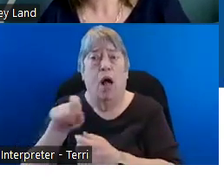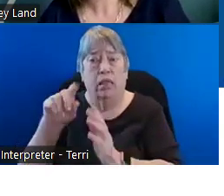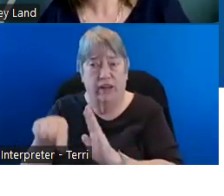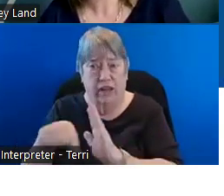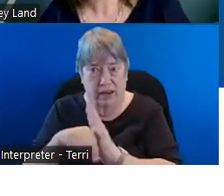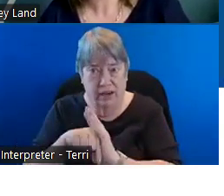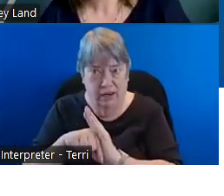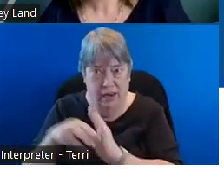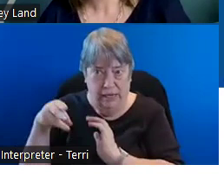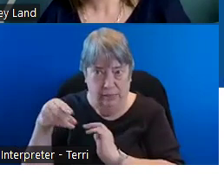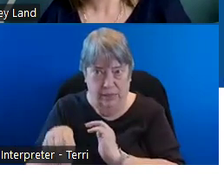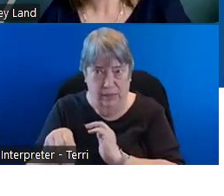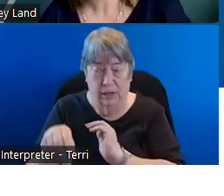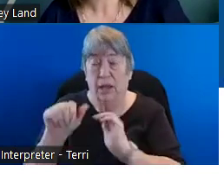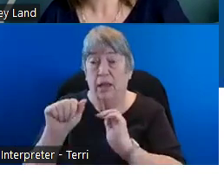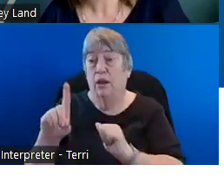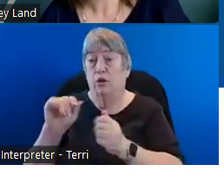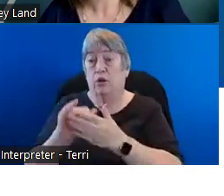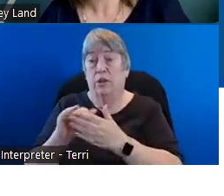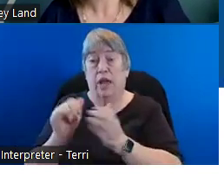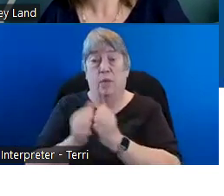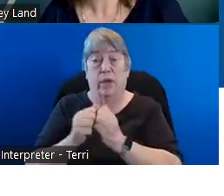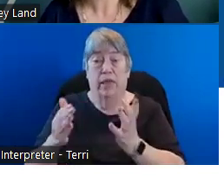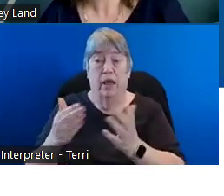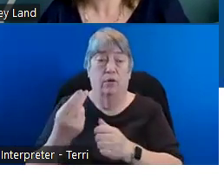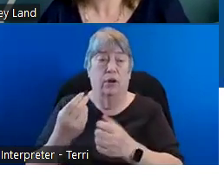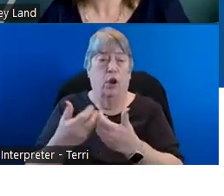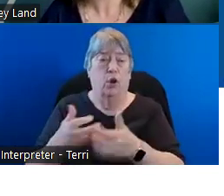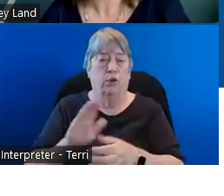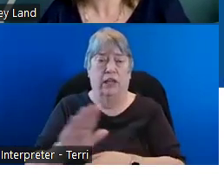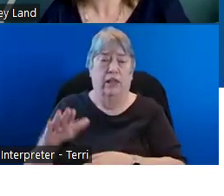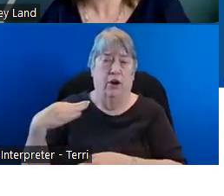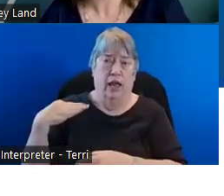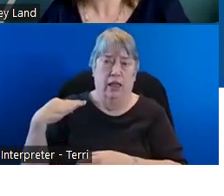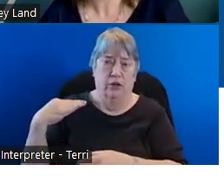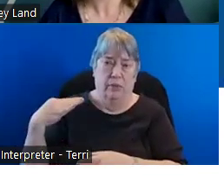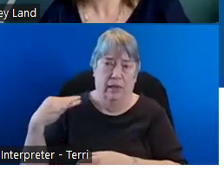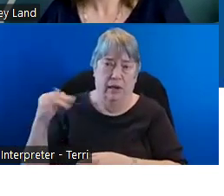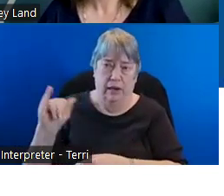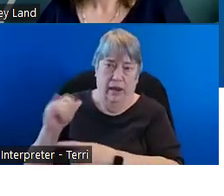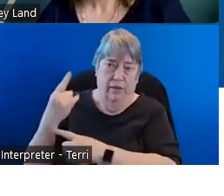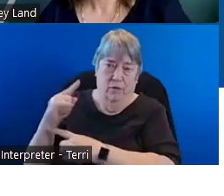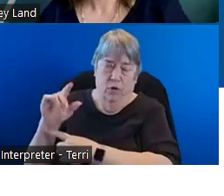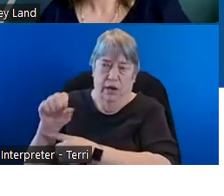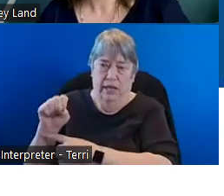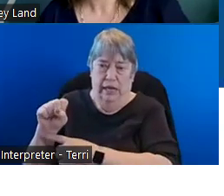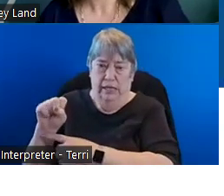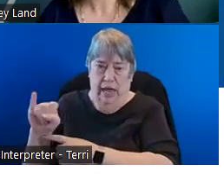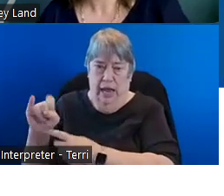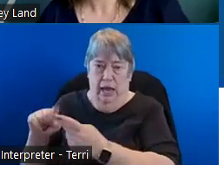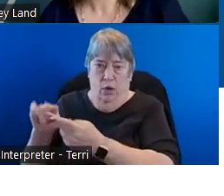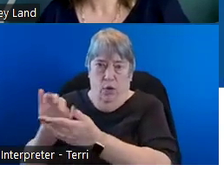losing eligibility for their means tested programs like SSI or their Medicaid. Now, the